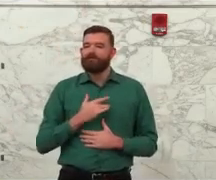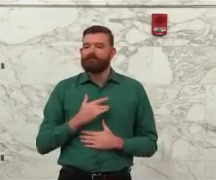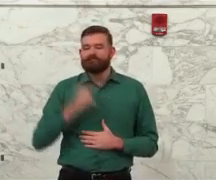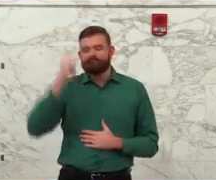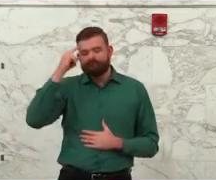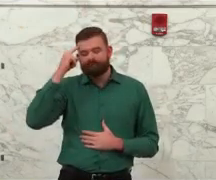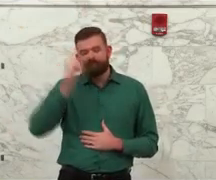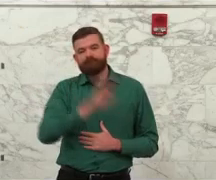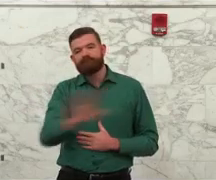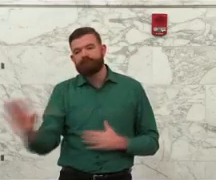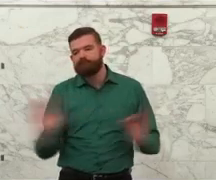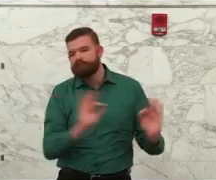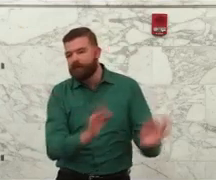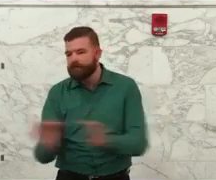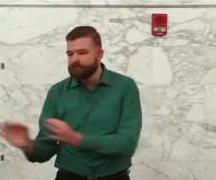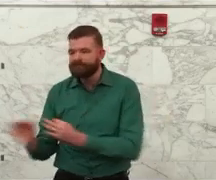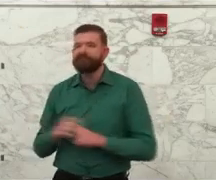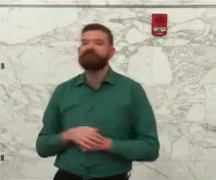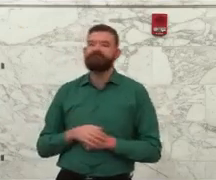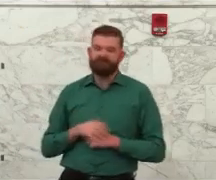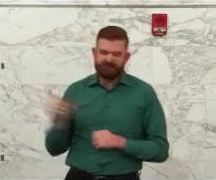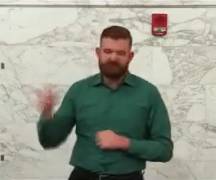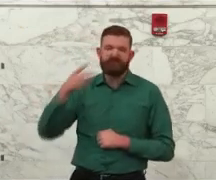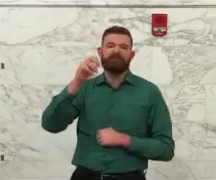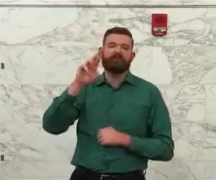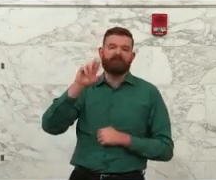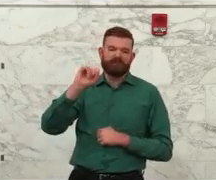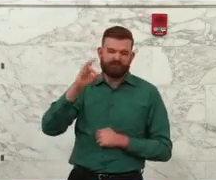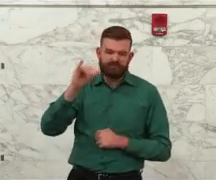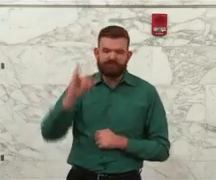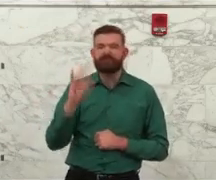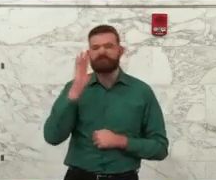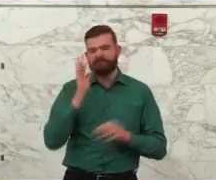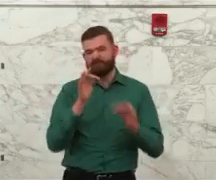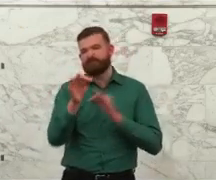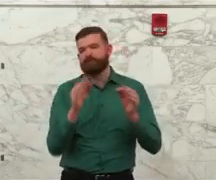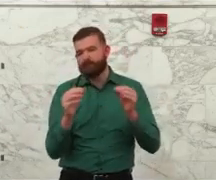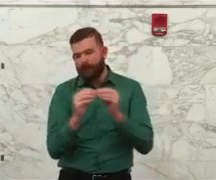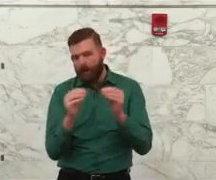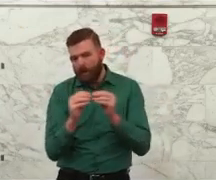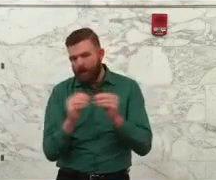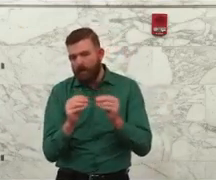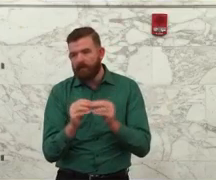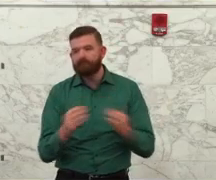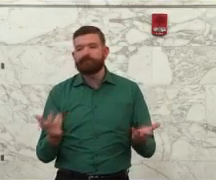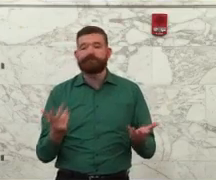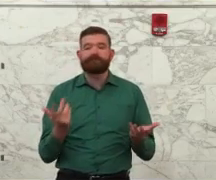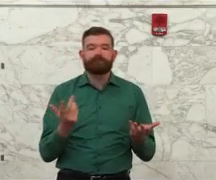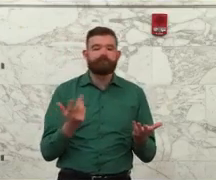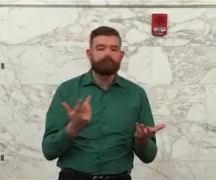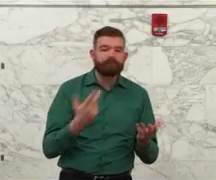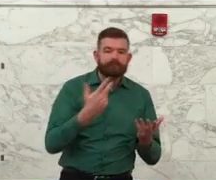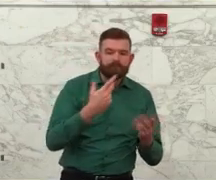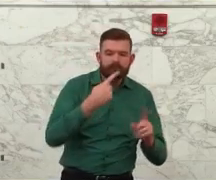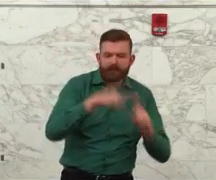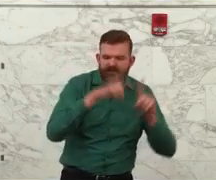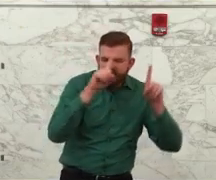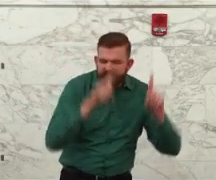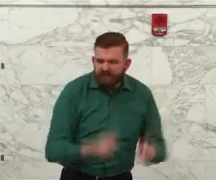more detail on both the positive testing and what that looks like, as well as some top-line